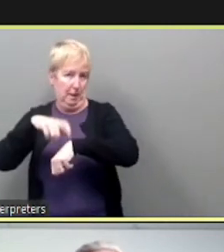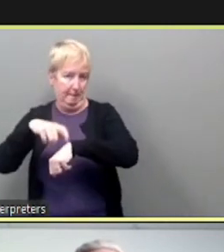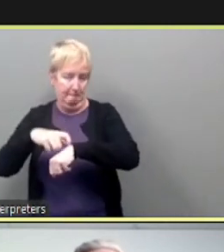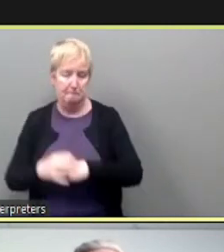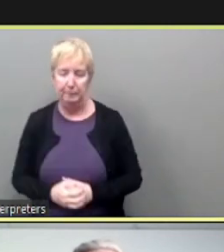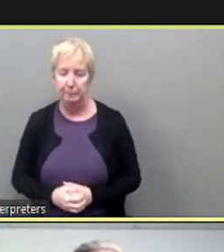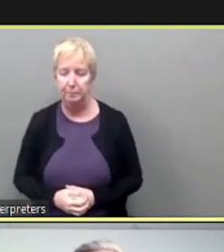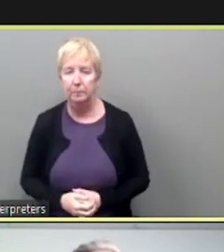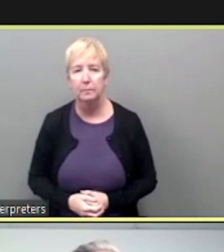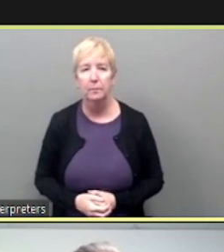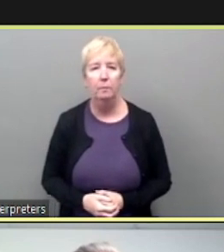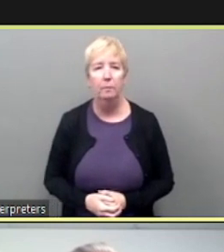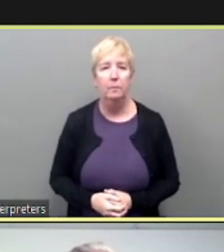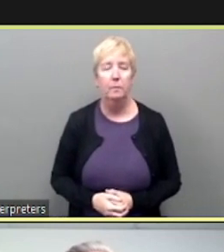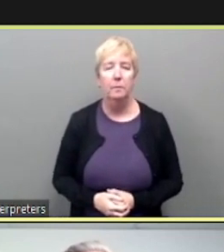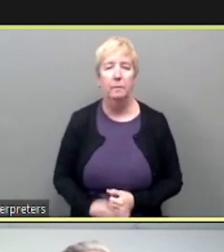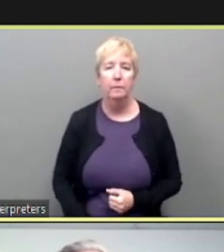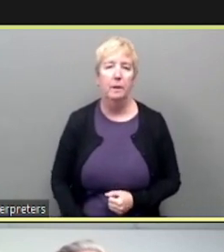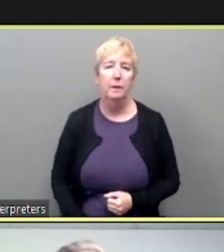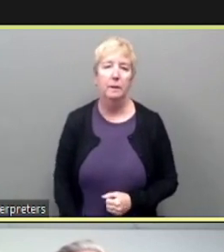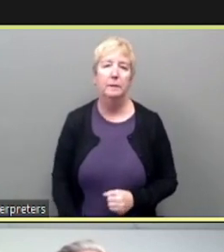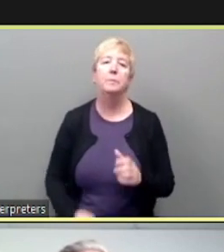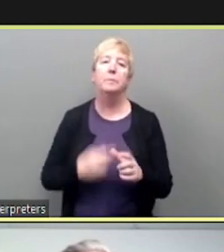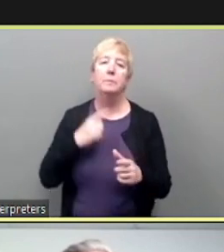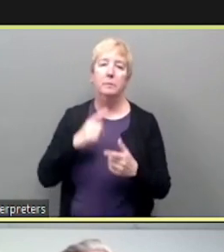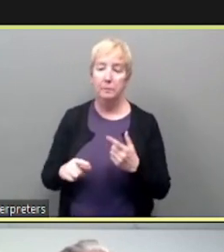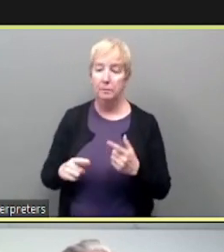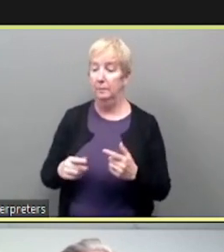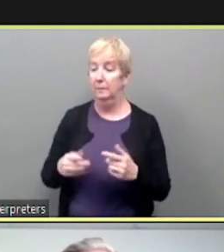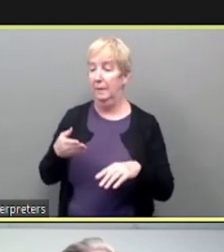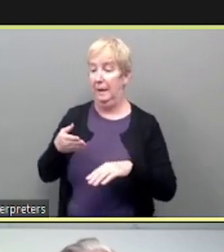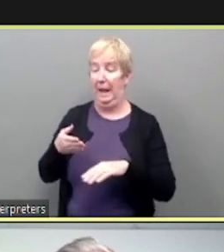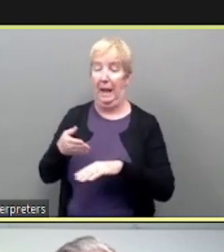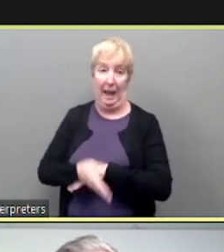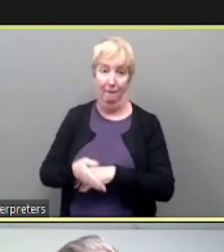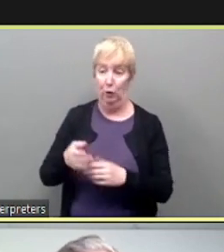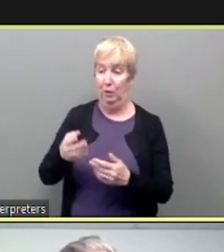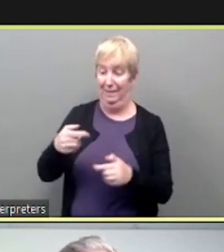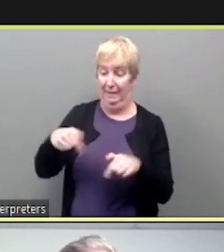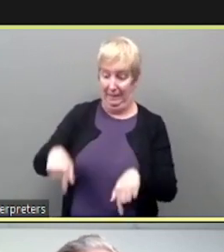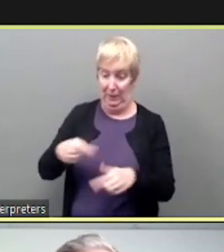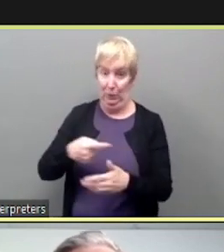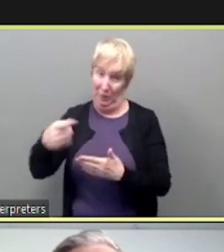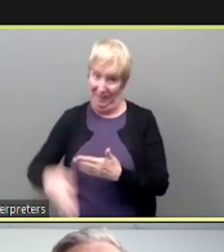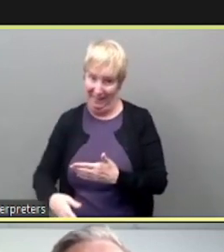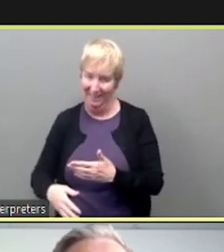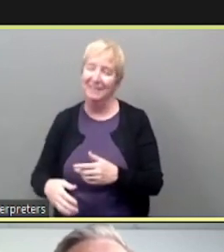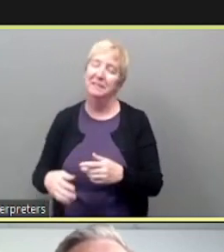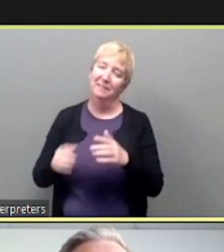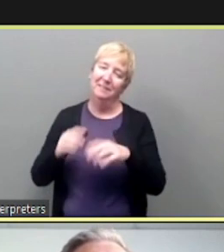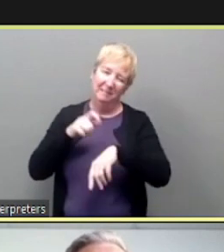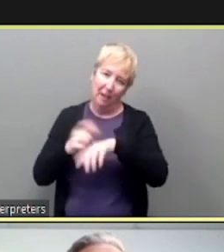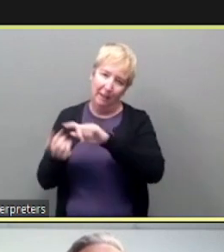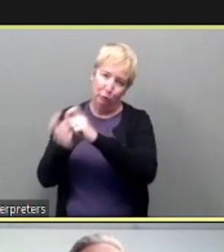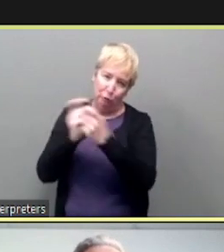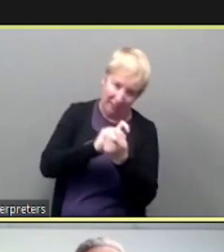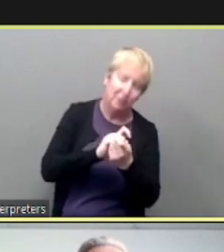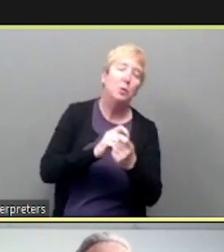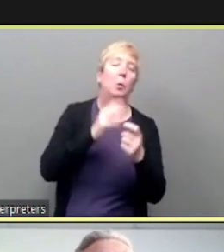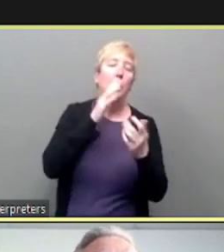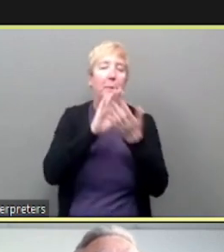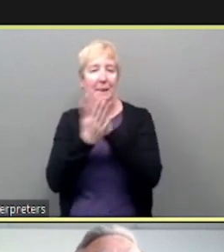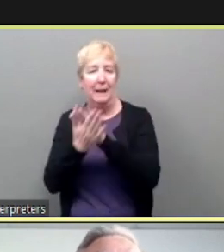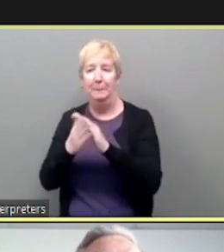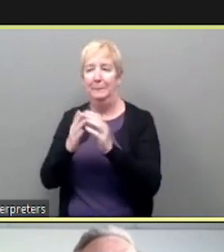right now. And then after this weekend, you can go from 7 a.m. to 7 p.m. Mountain Standard Time,